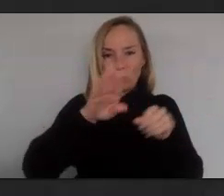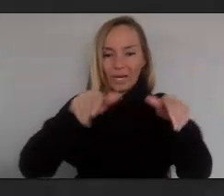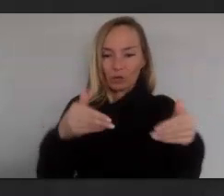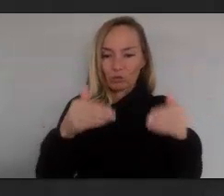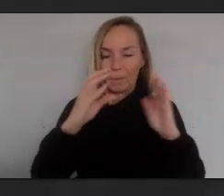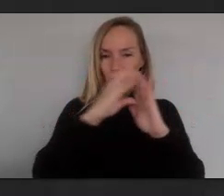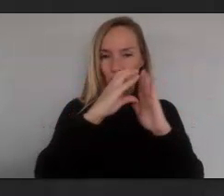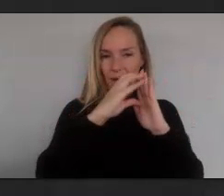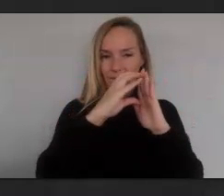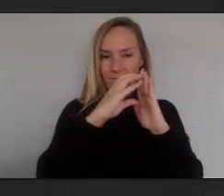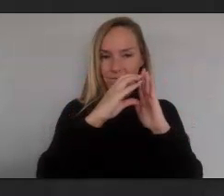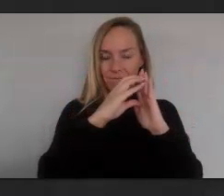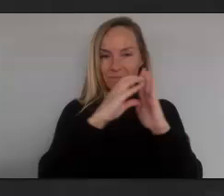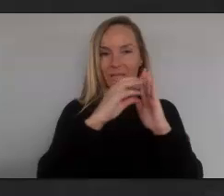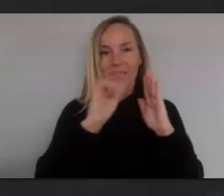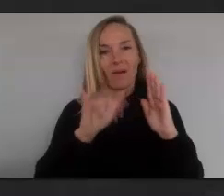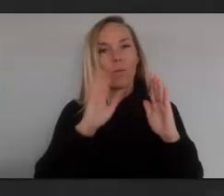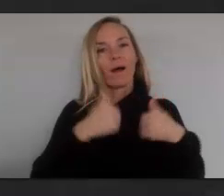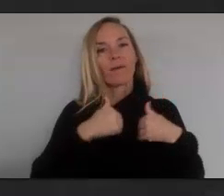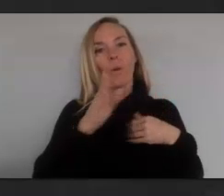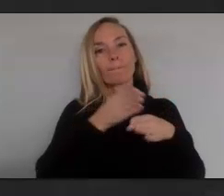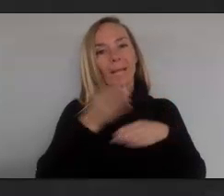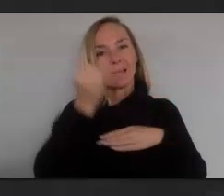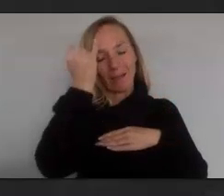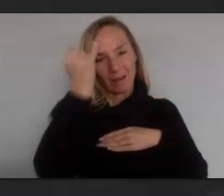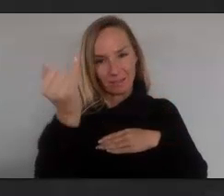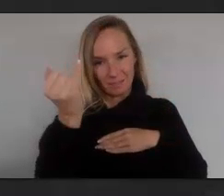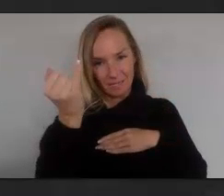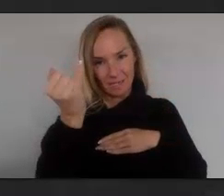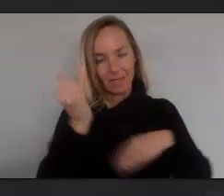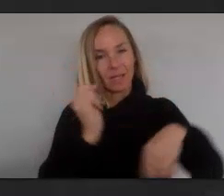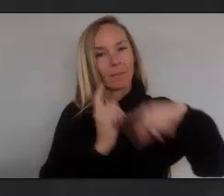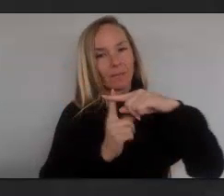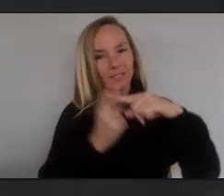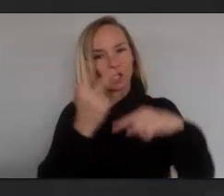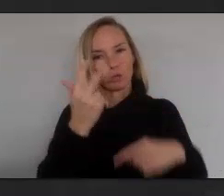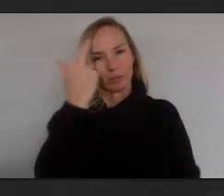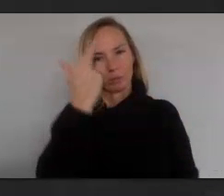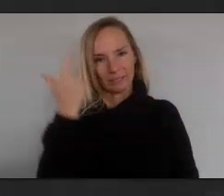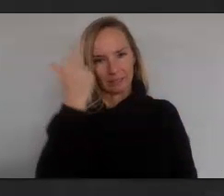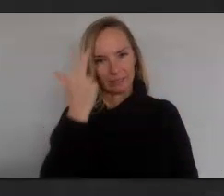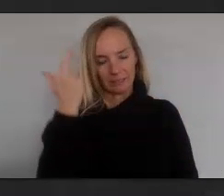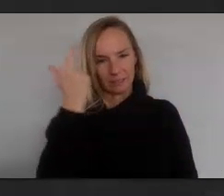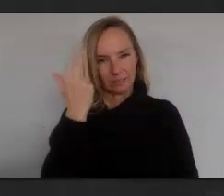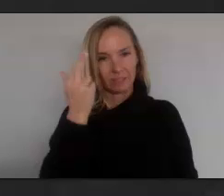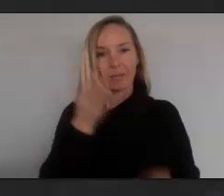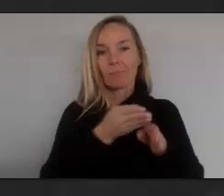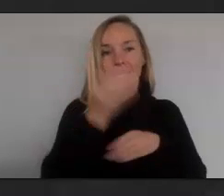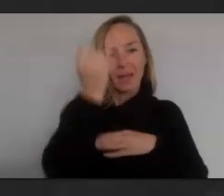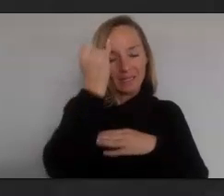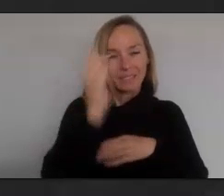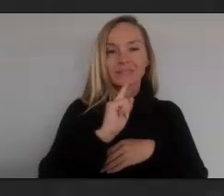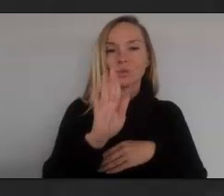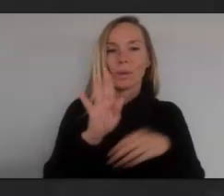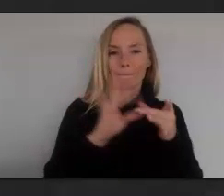The thesis statement contains your main idea about the topic plus 3 reasons. The main idea is your